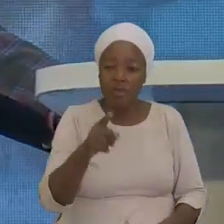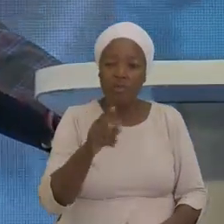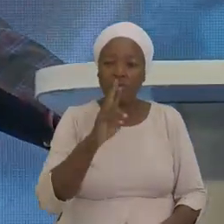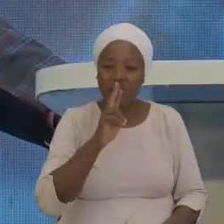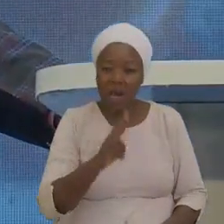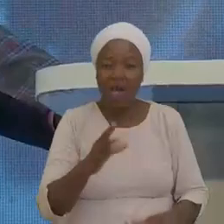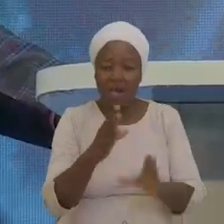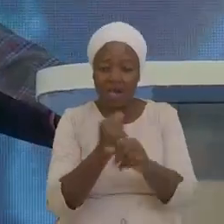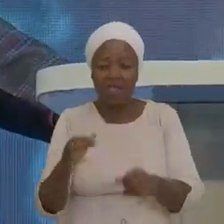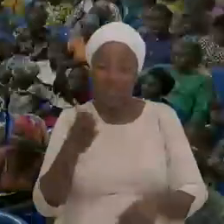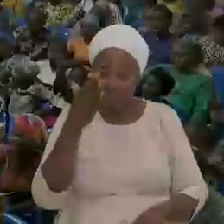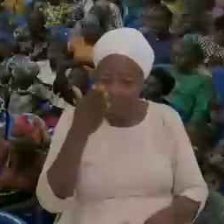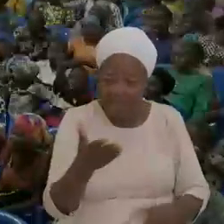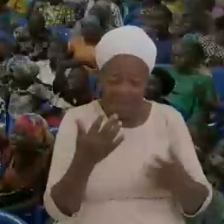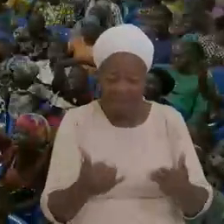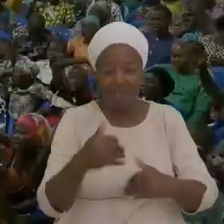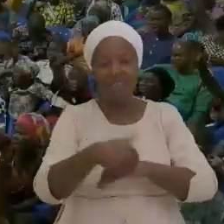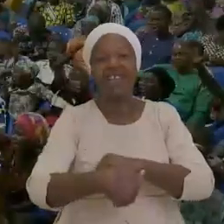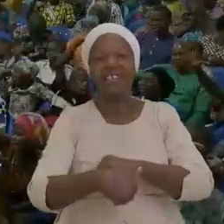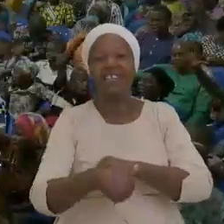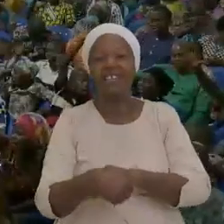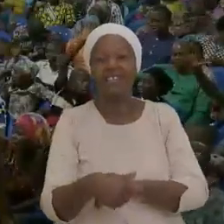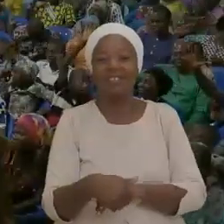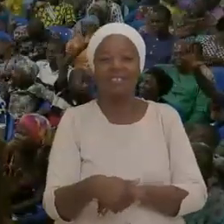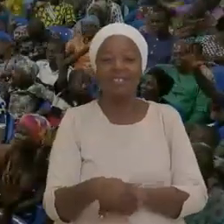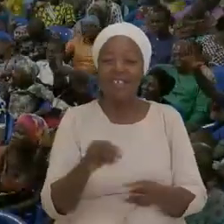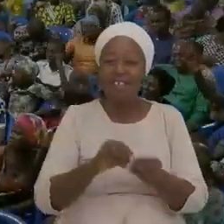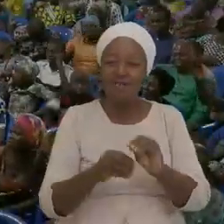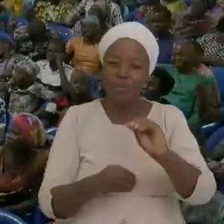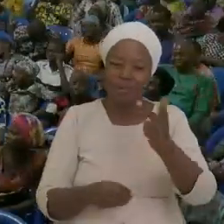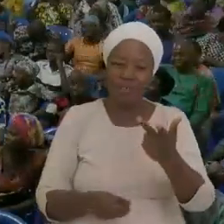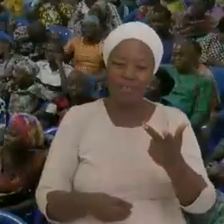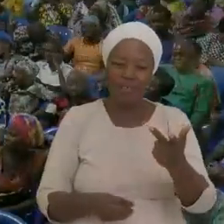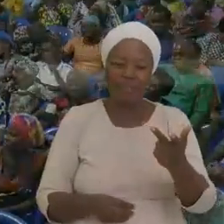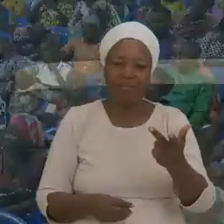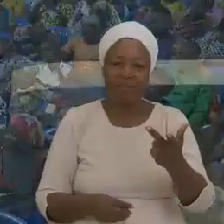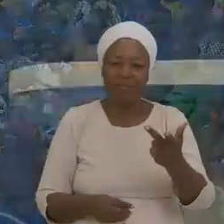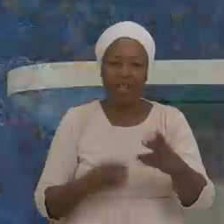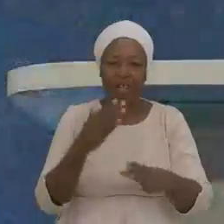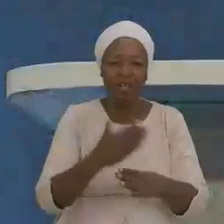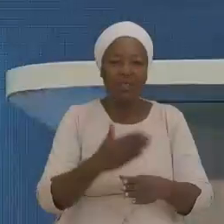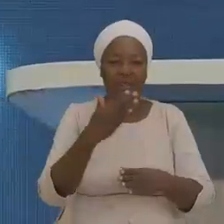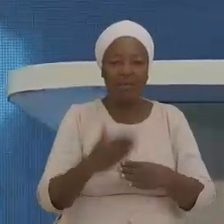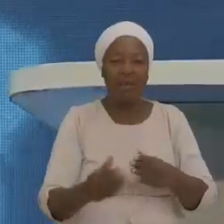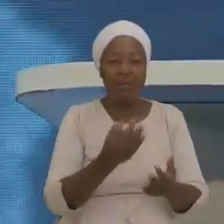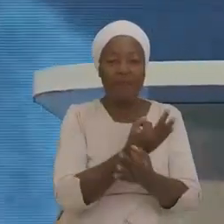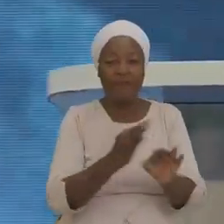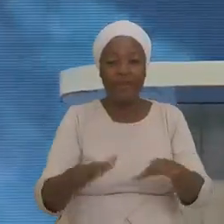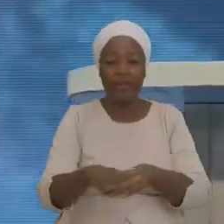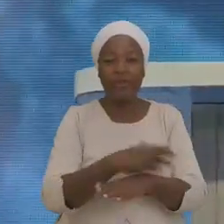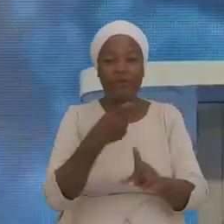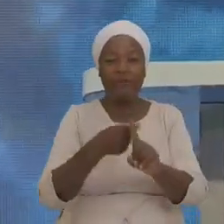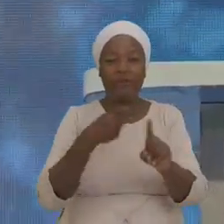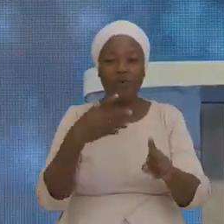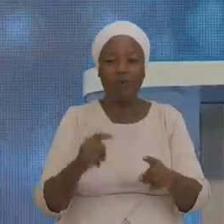getting there tonight. Number three, total freedom from the